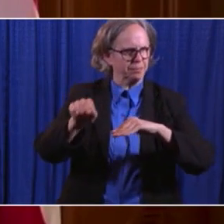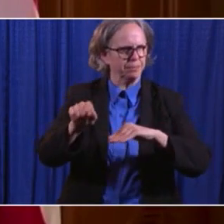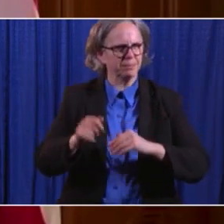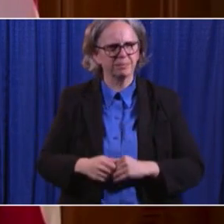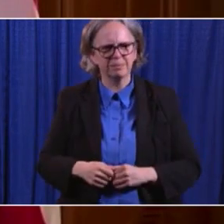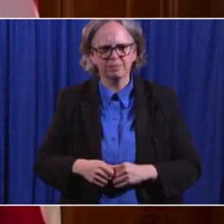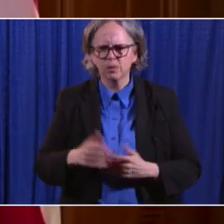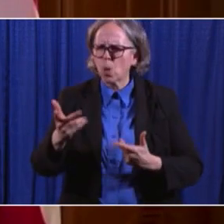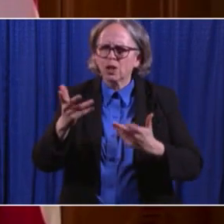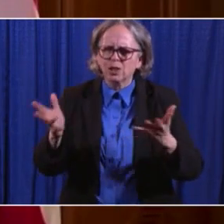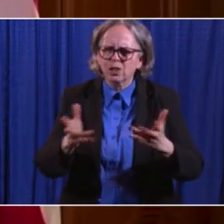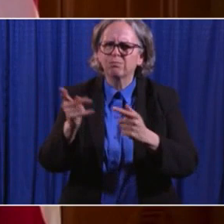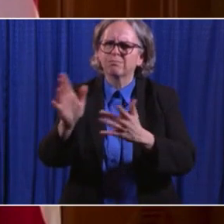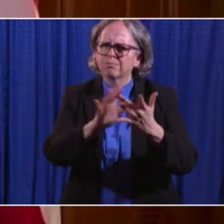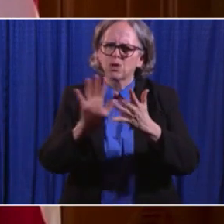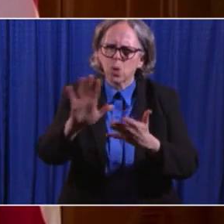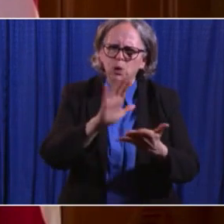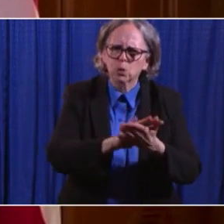community.